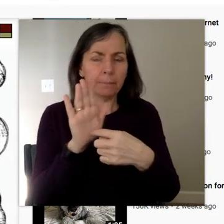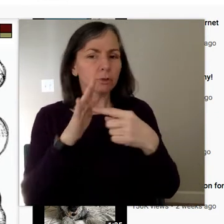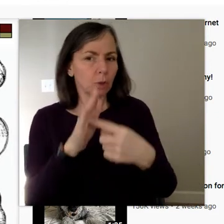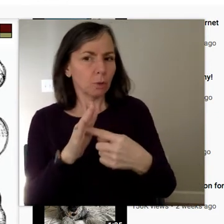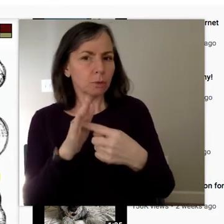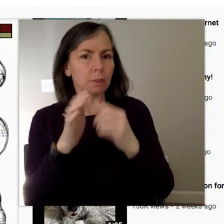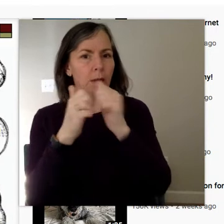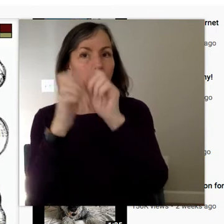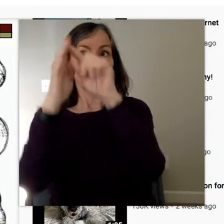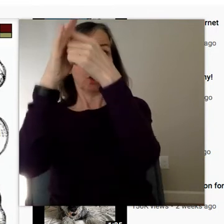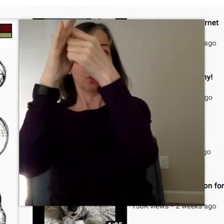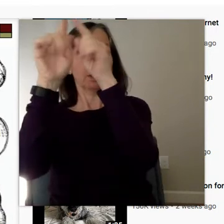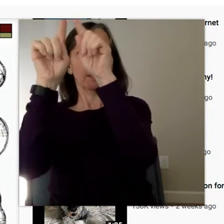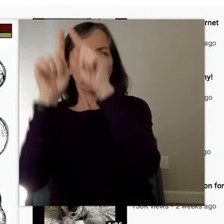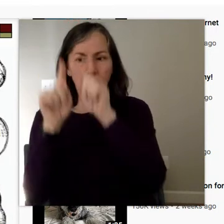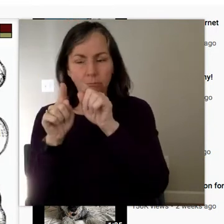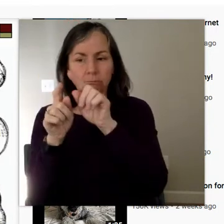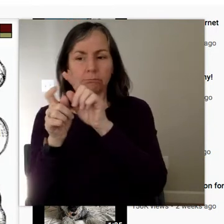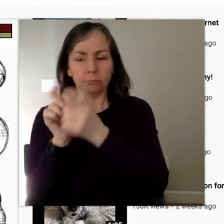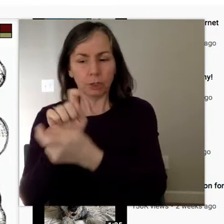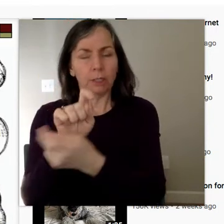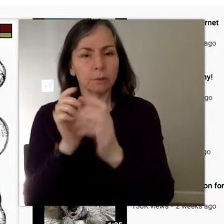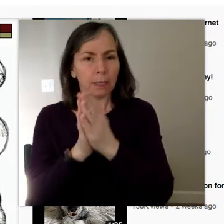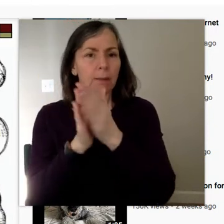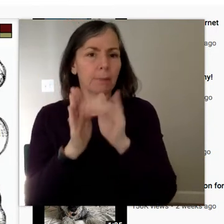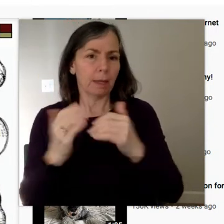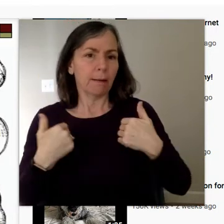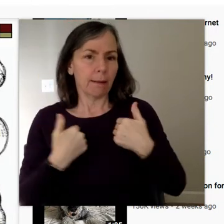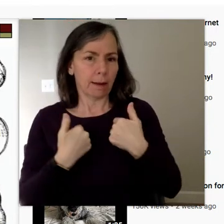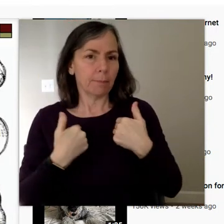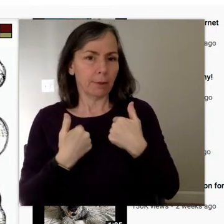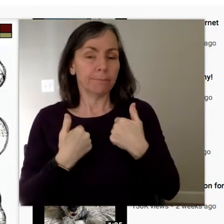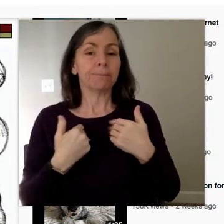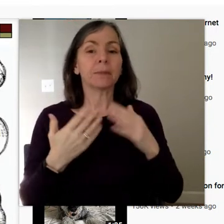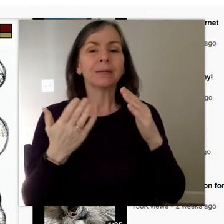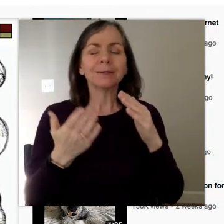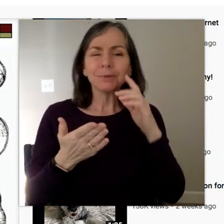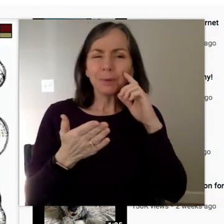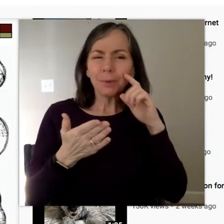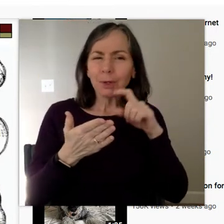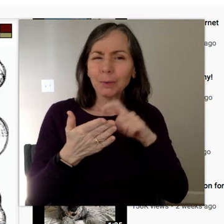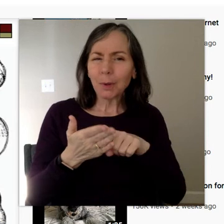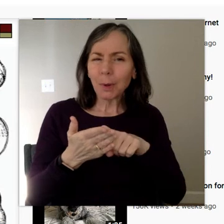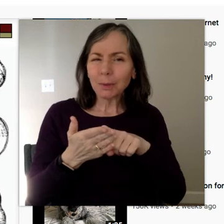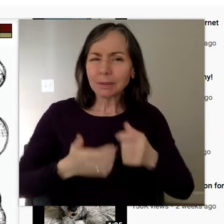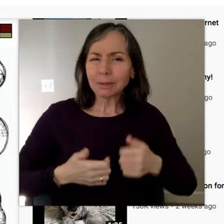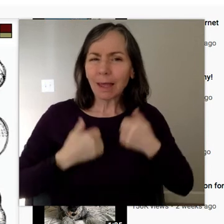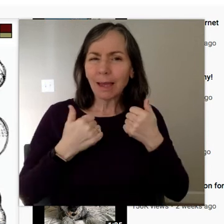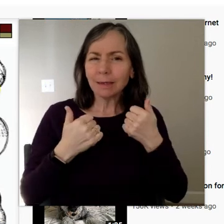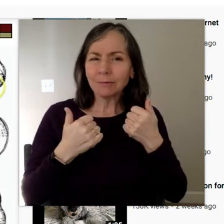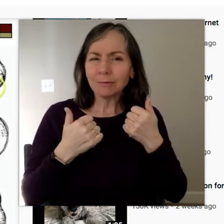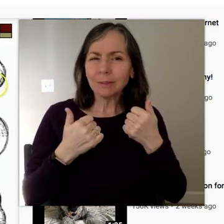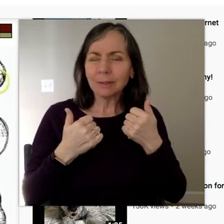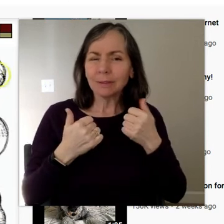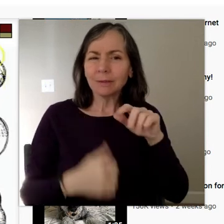human. Take a second and notice. What do you notice about life phase 1?